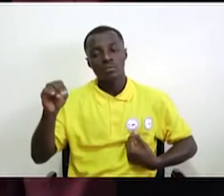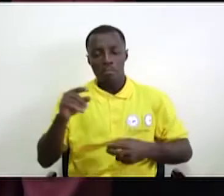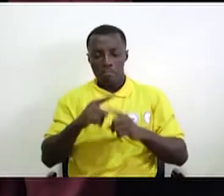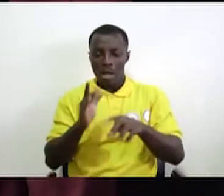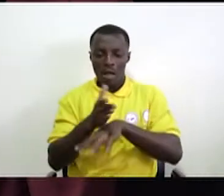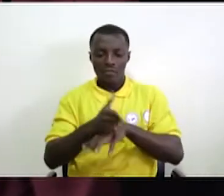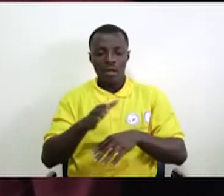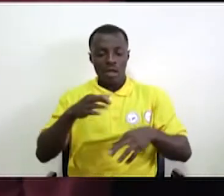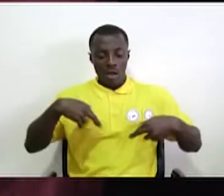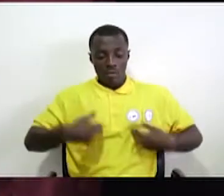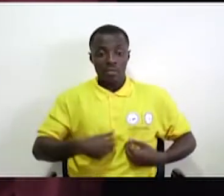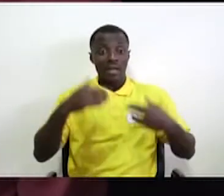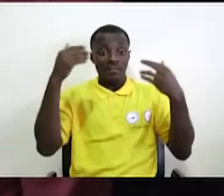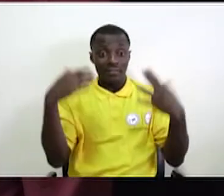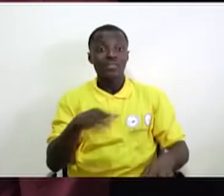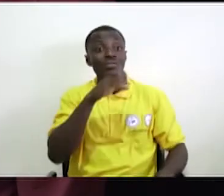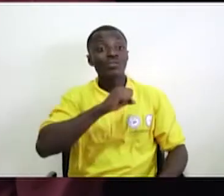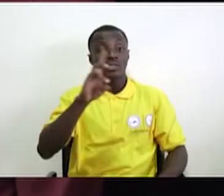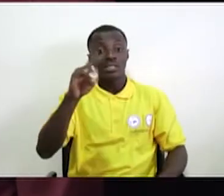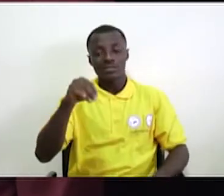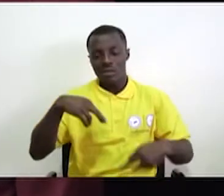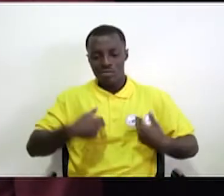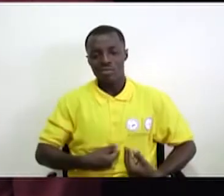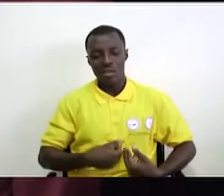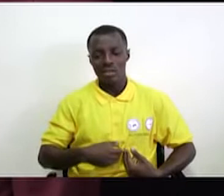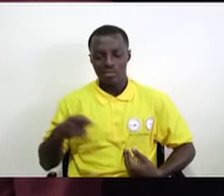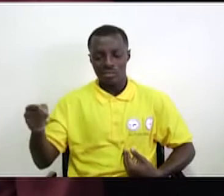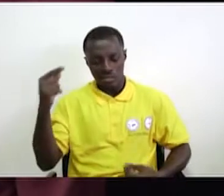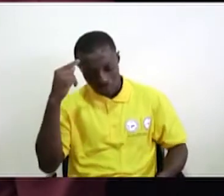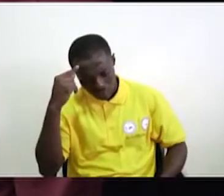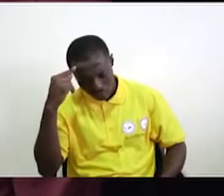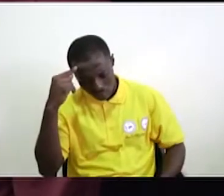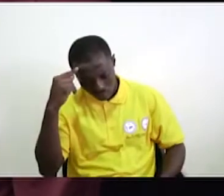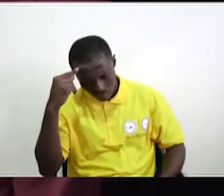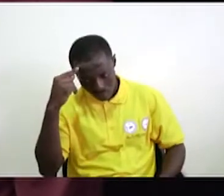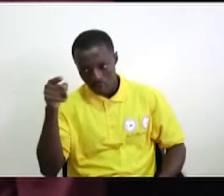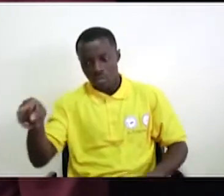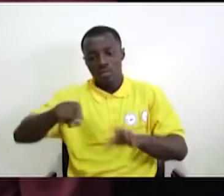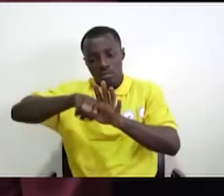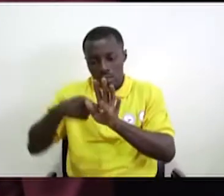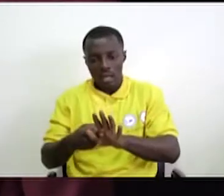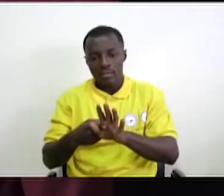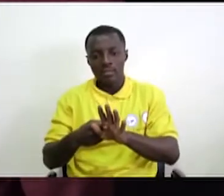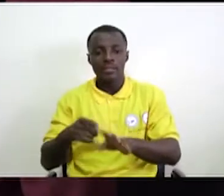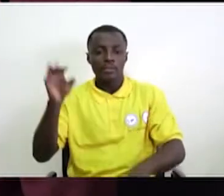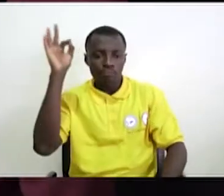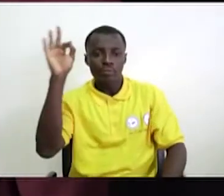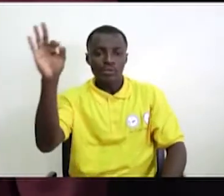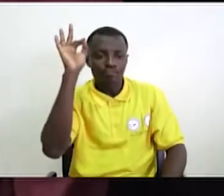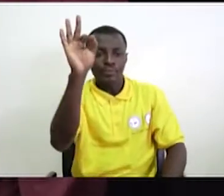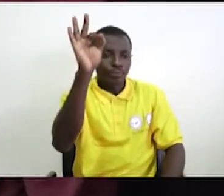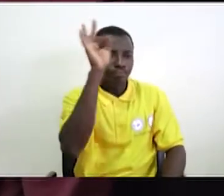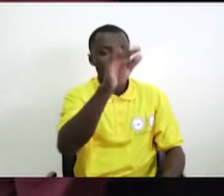the orphanages, he launched into an itinerant preaching ministry,